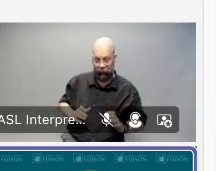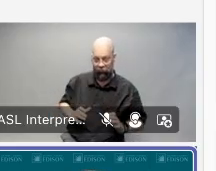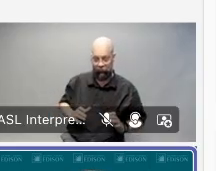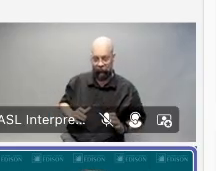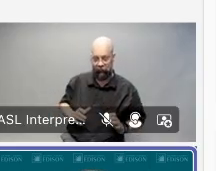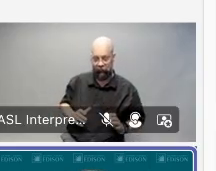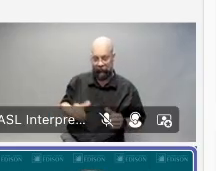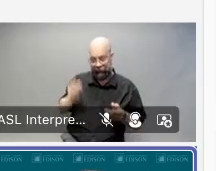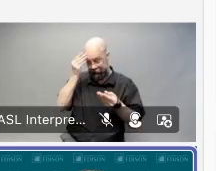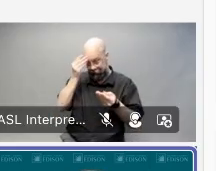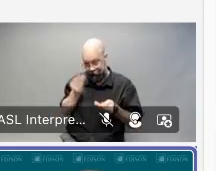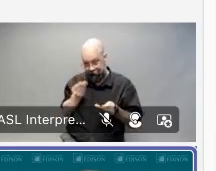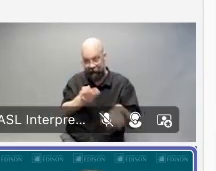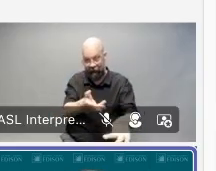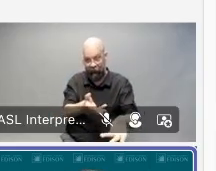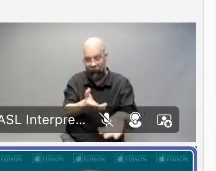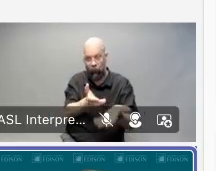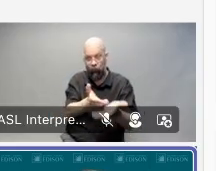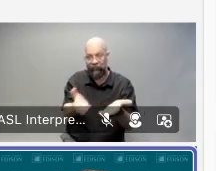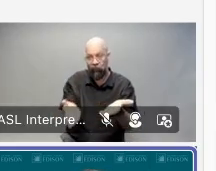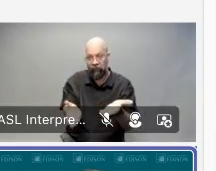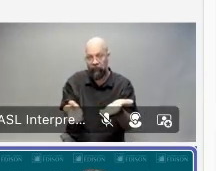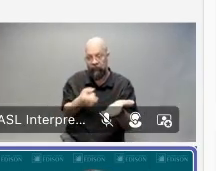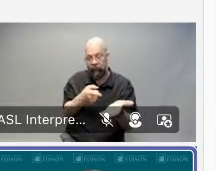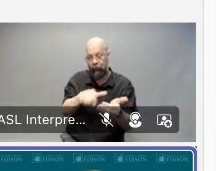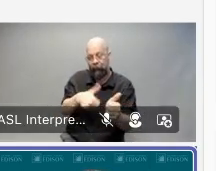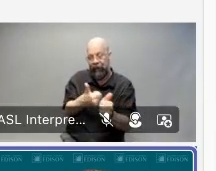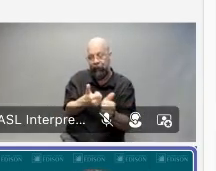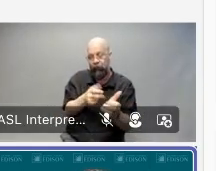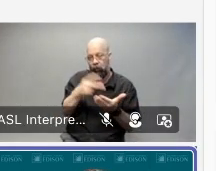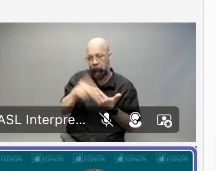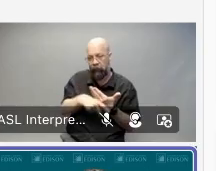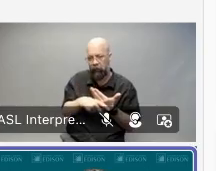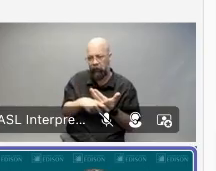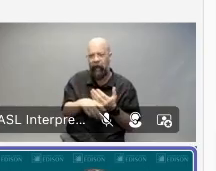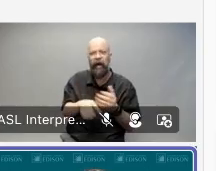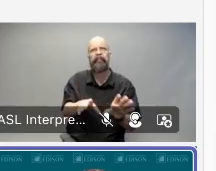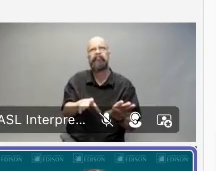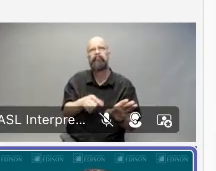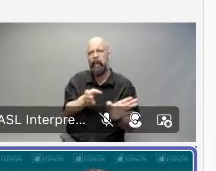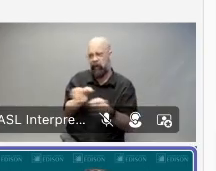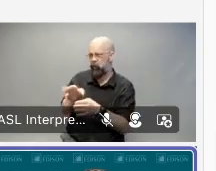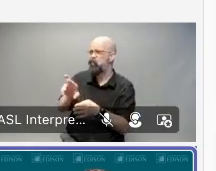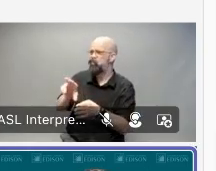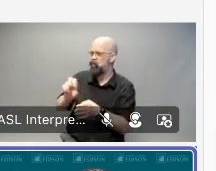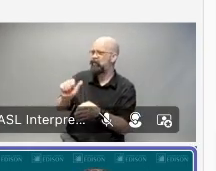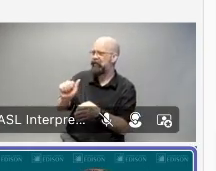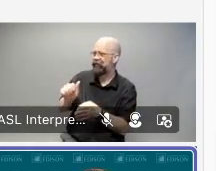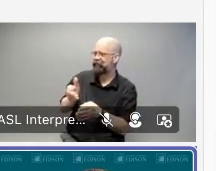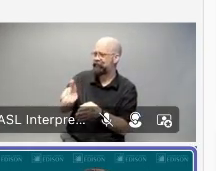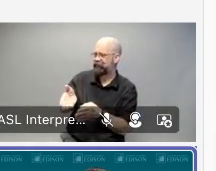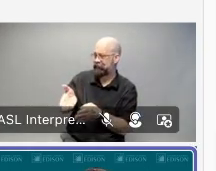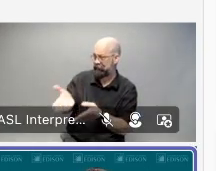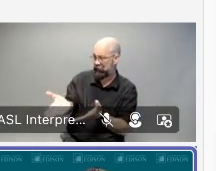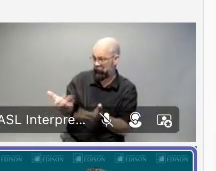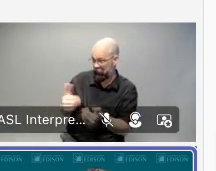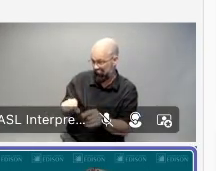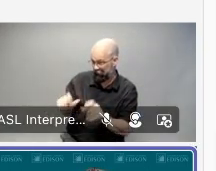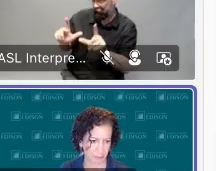these resources in regard to customer backup programs? Actually, Rosa, you might be better equipped to answer that one. So Rosa, do you mind coming